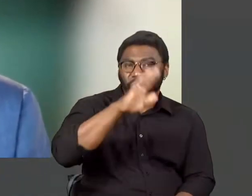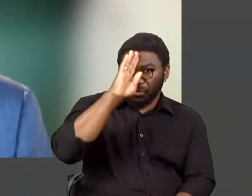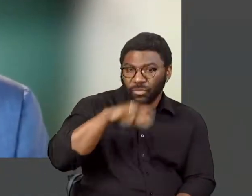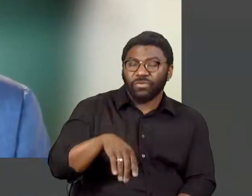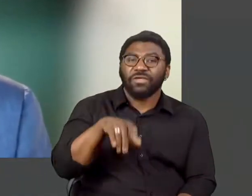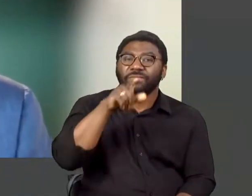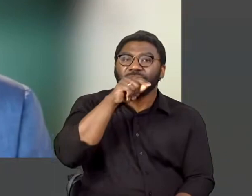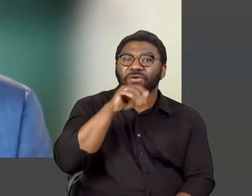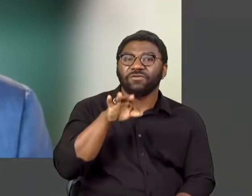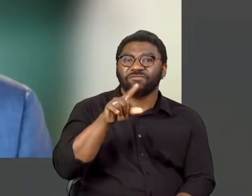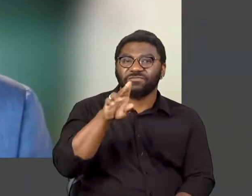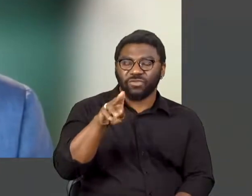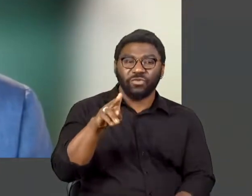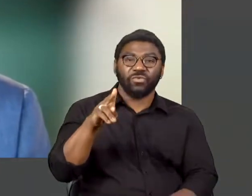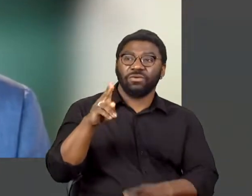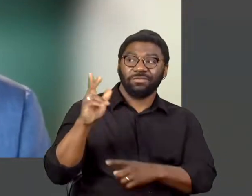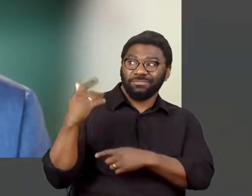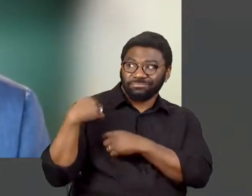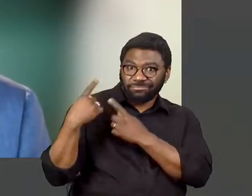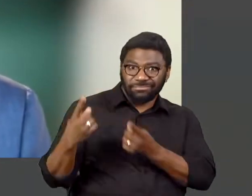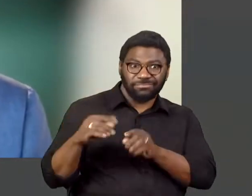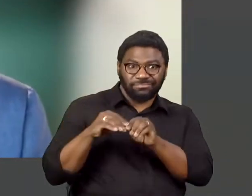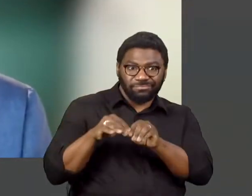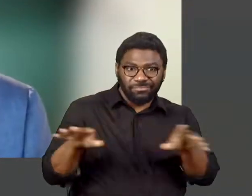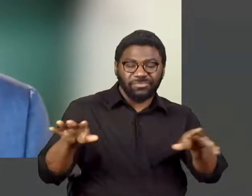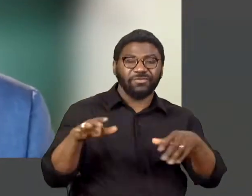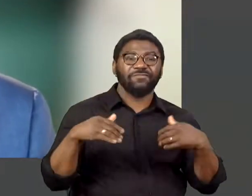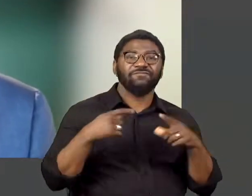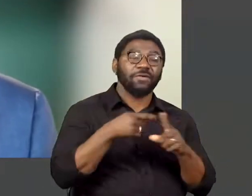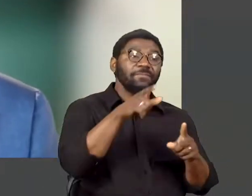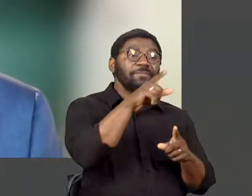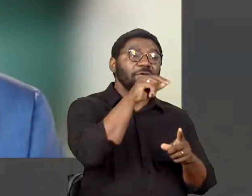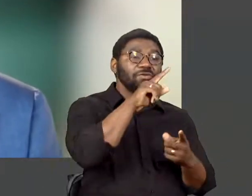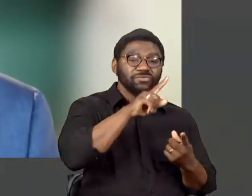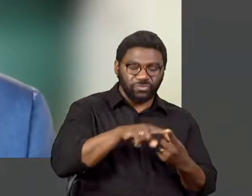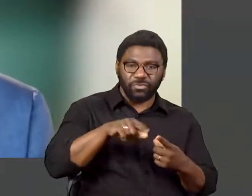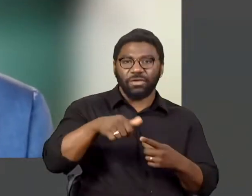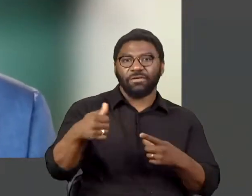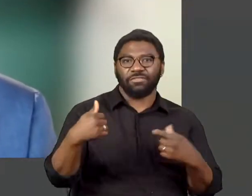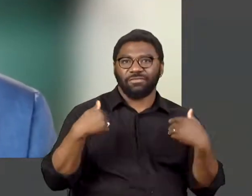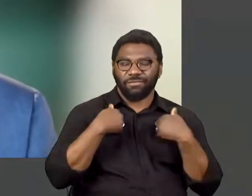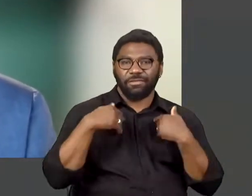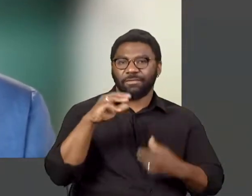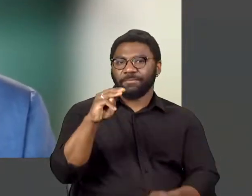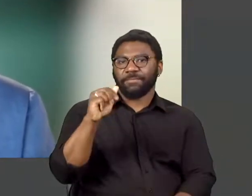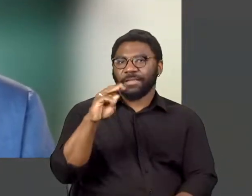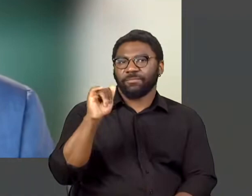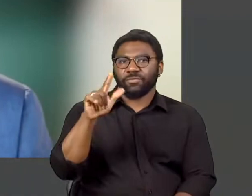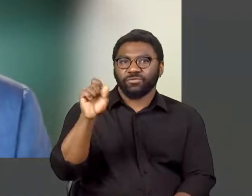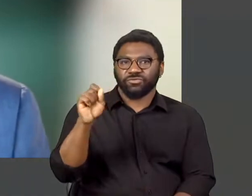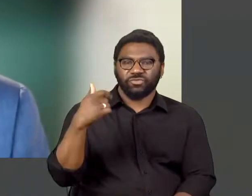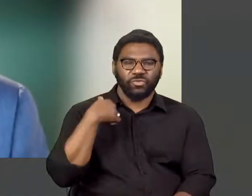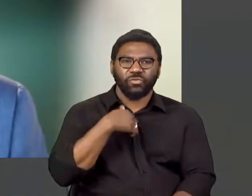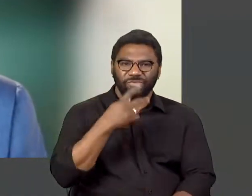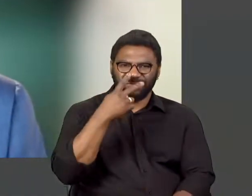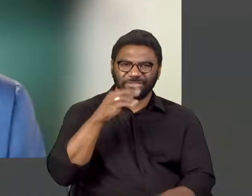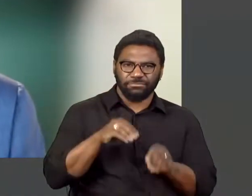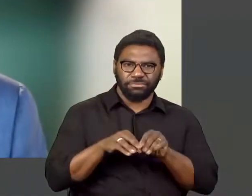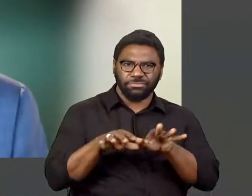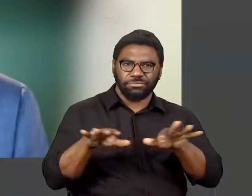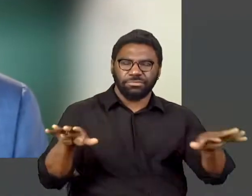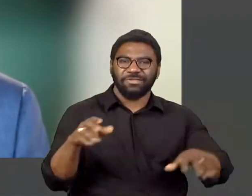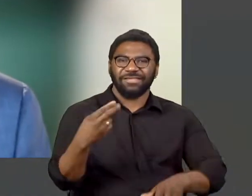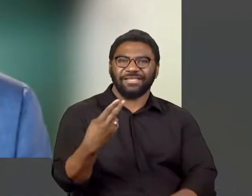be transmitted from birds to mammals for decades, and we have seen sporadic infections of H5N1 in several species of